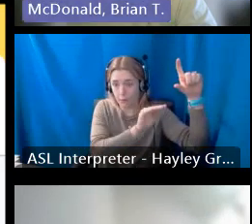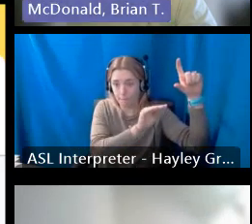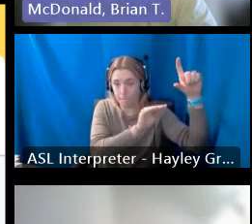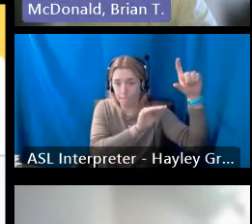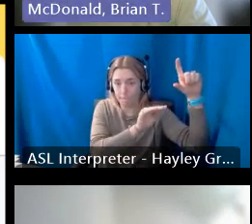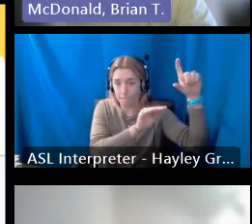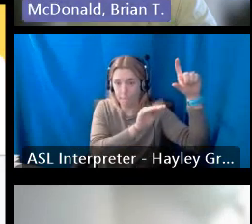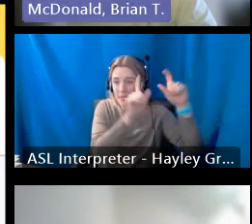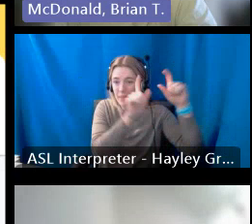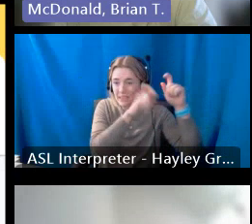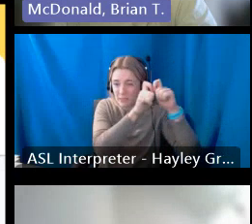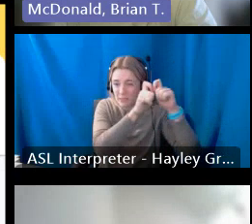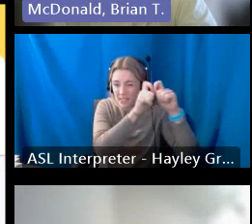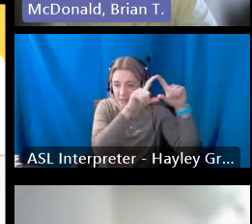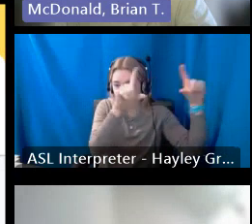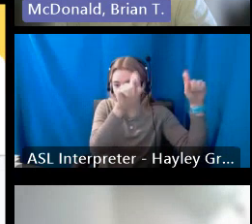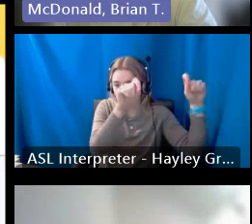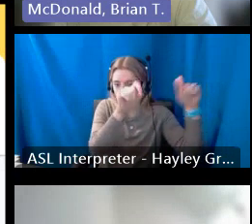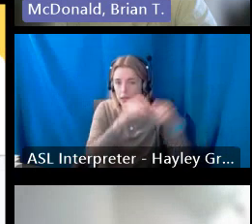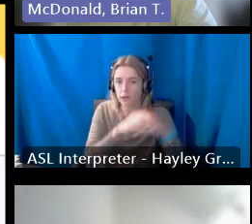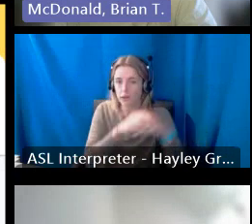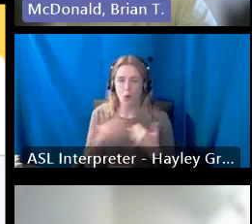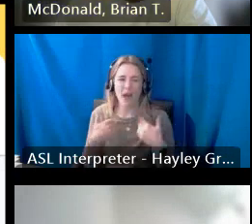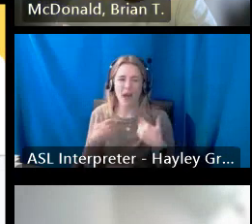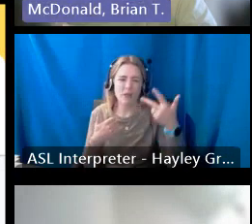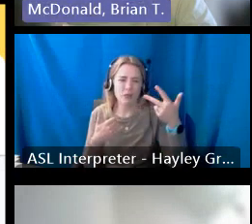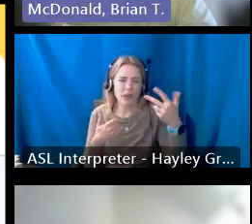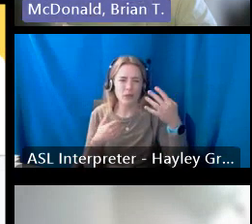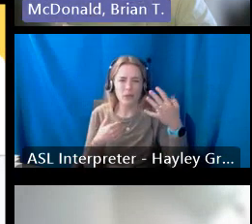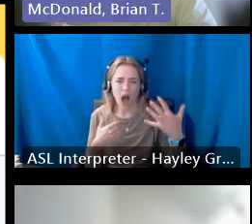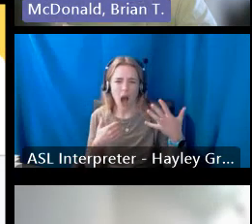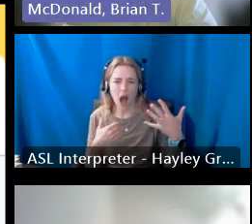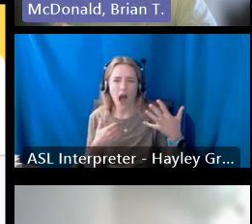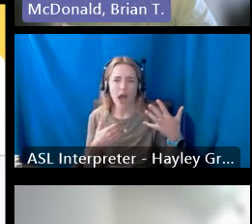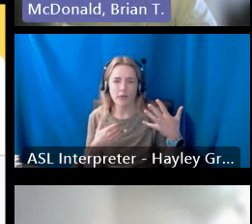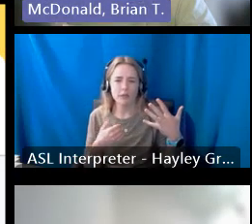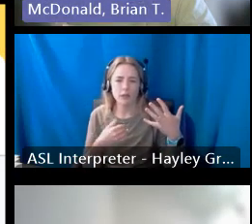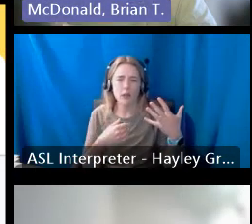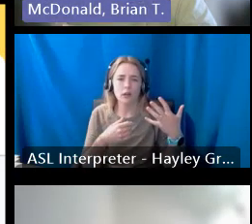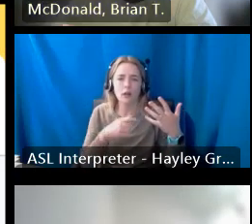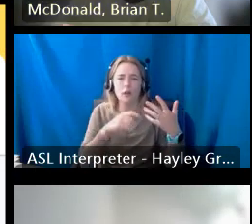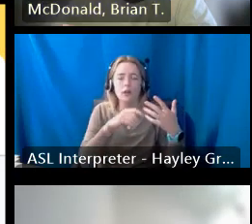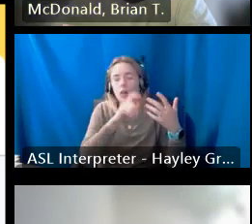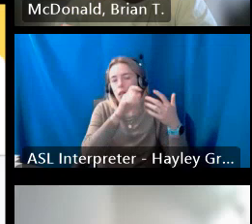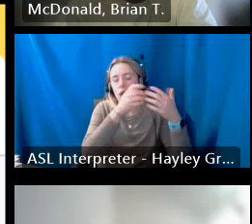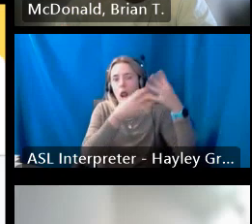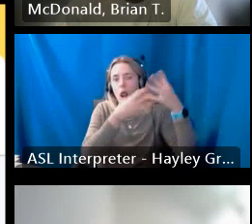my sources, 3, 4, 5 sources there, on and on and on and on.